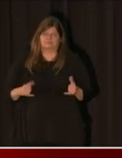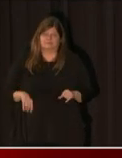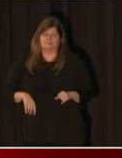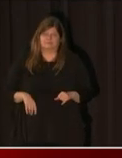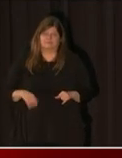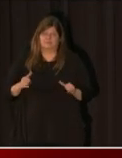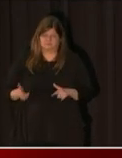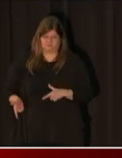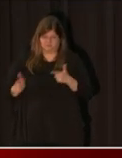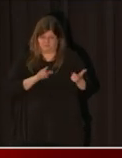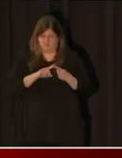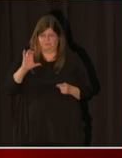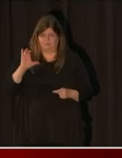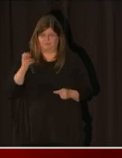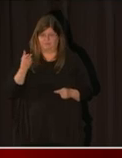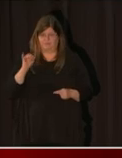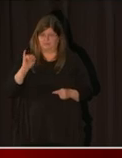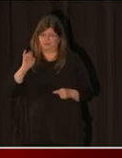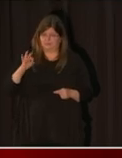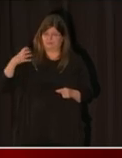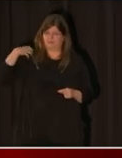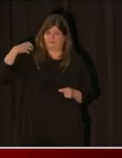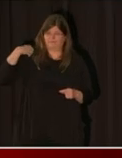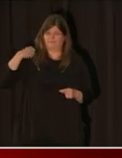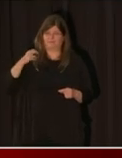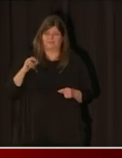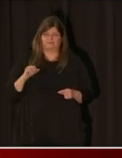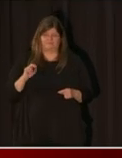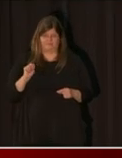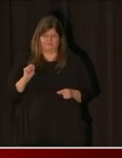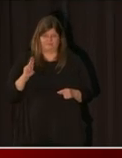Chief Newsham to speak on behalf of MPD.